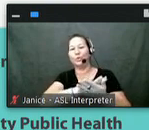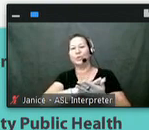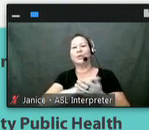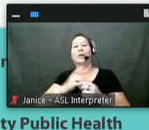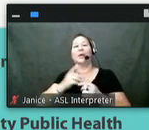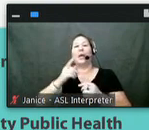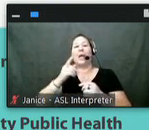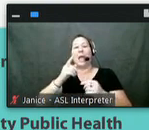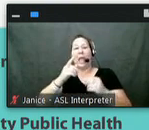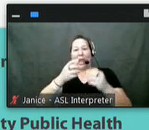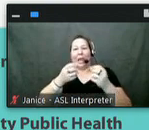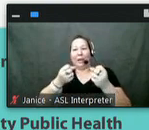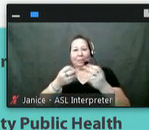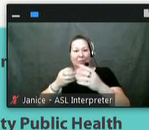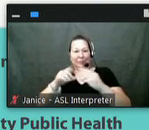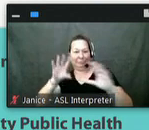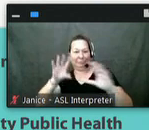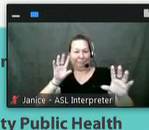schools.